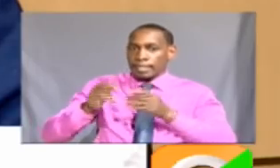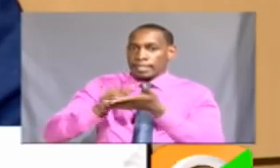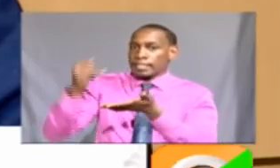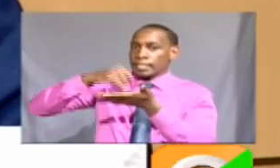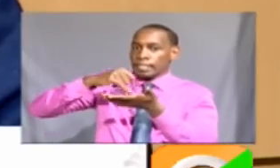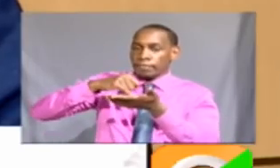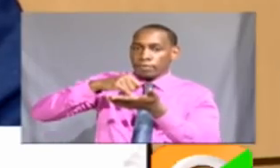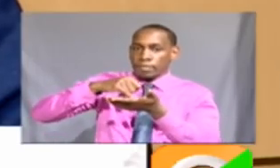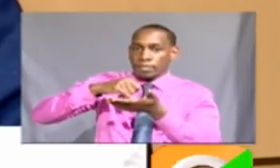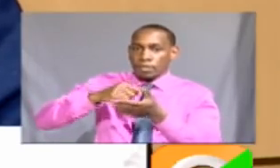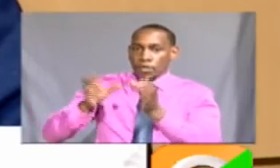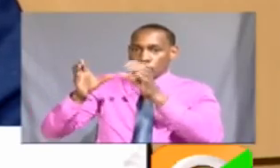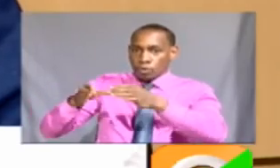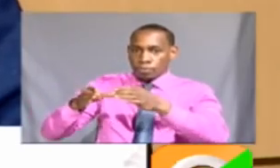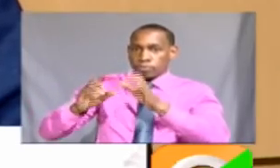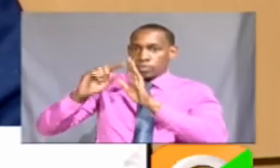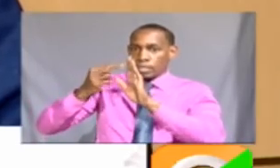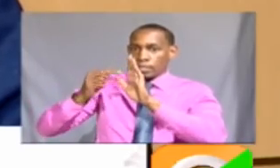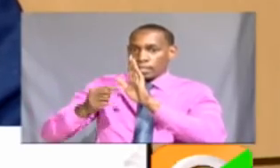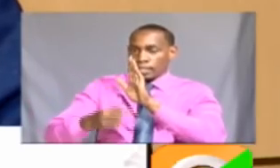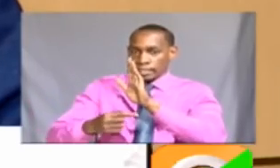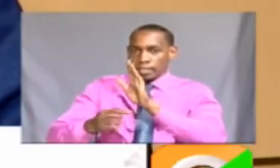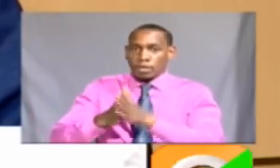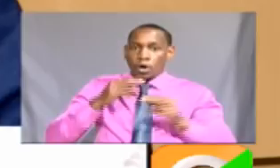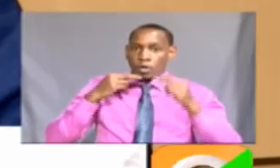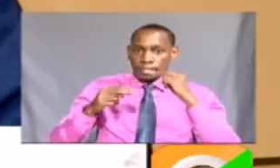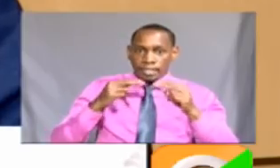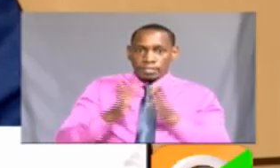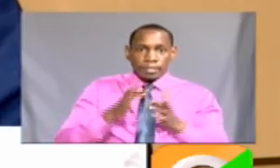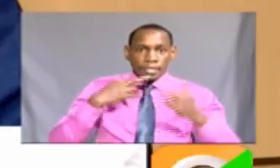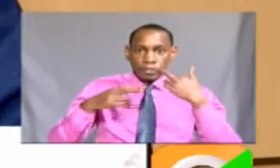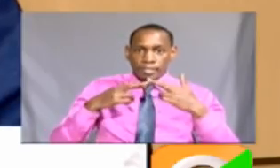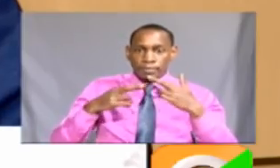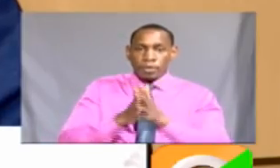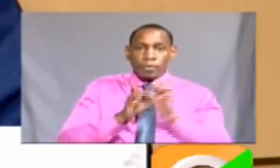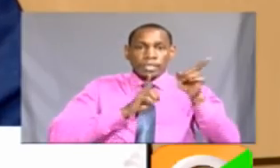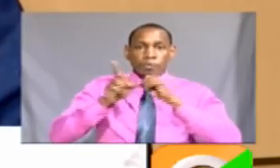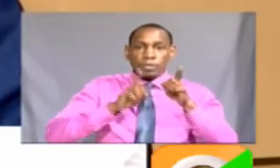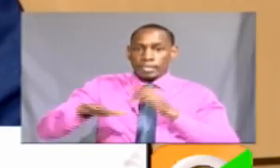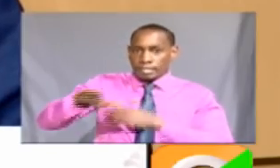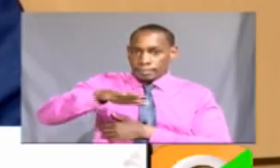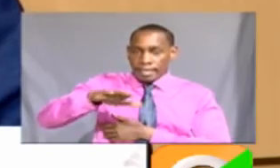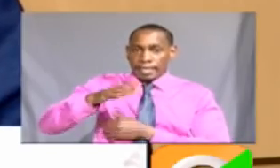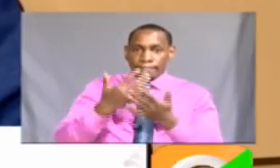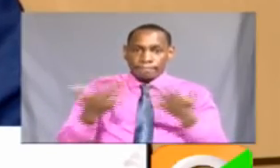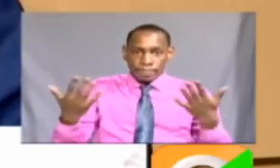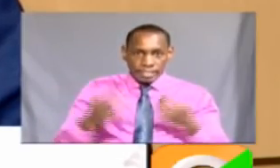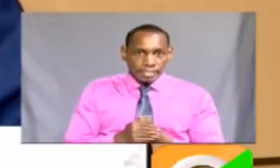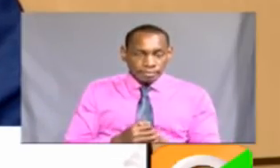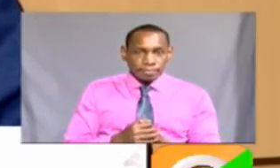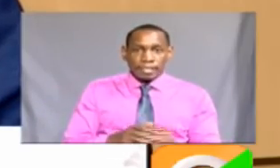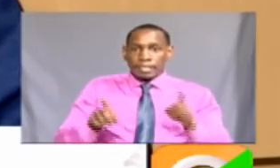contained in the classification criteria of hotels, restaurants, and all tourism facilities. And